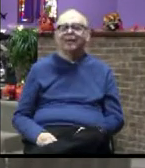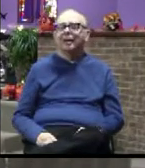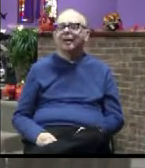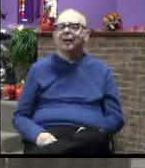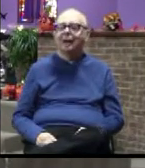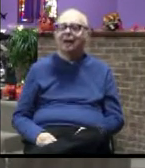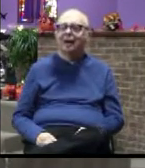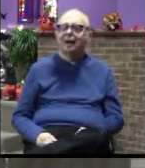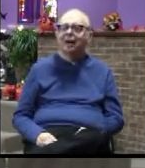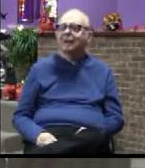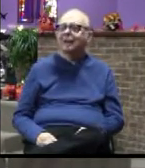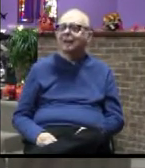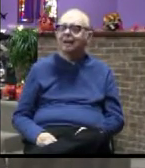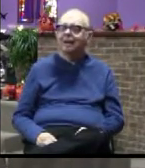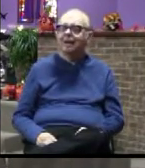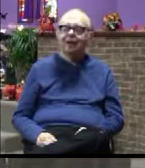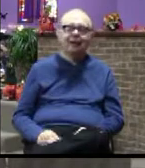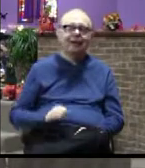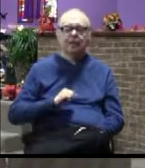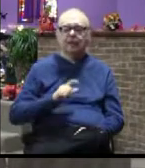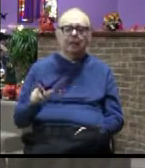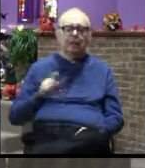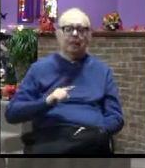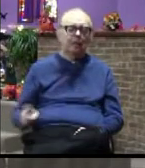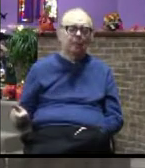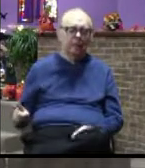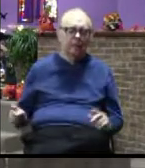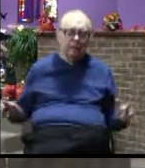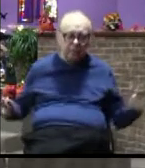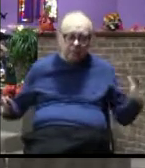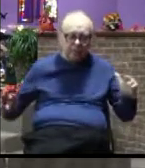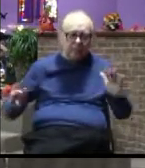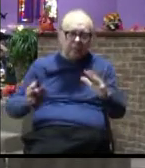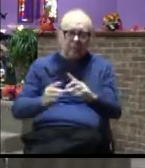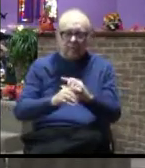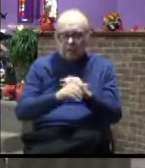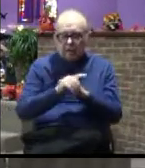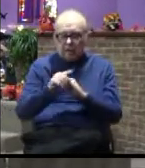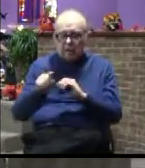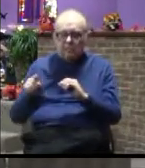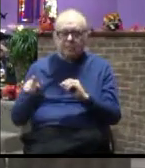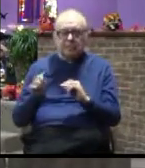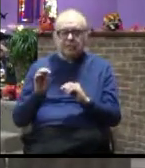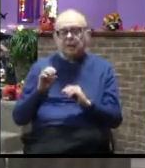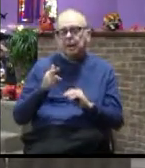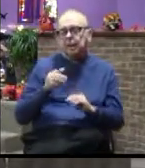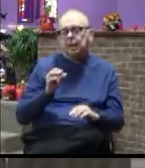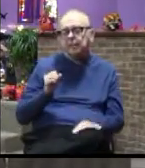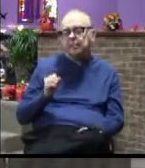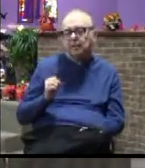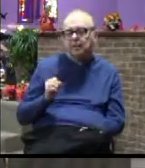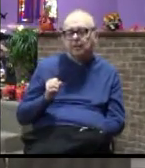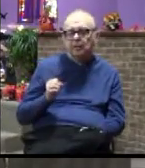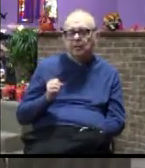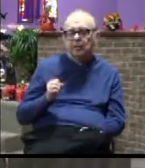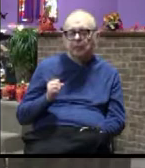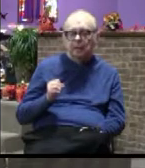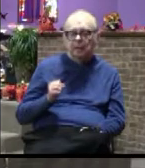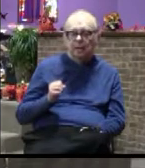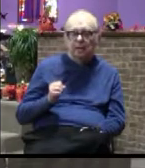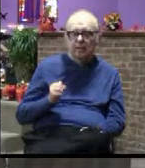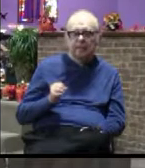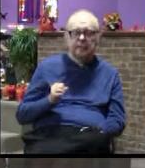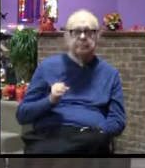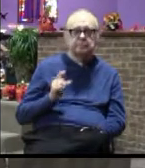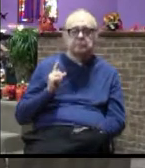in my term it's herd because it's all of them all of them will gather around those eggs okay now they